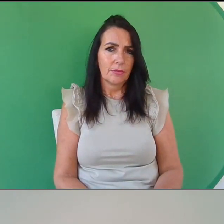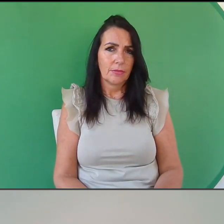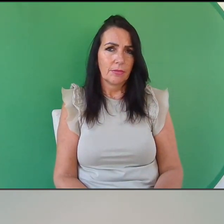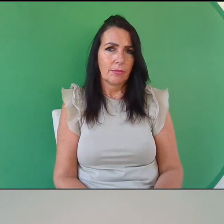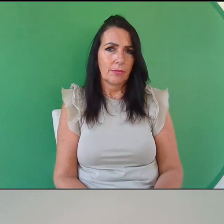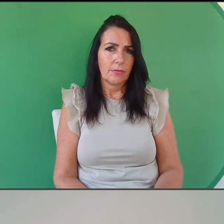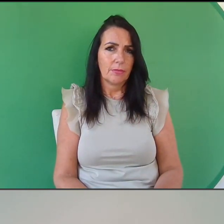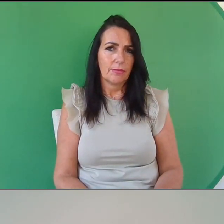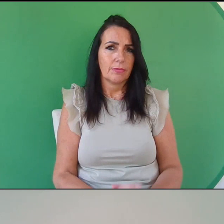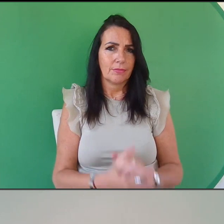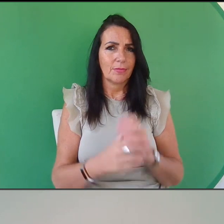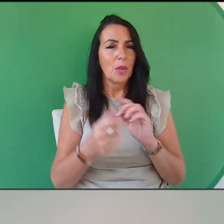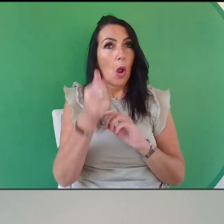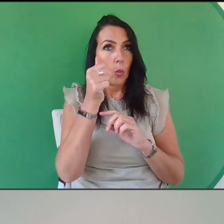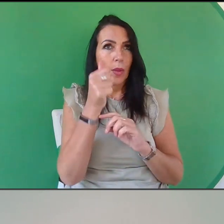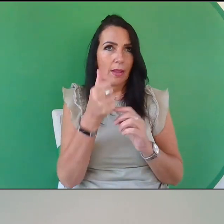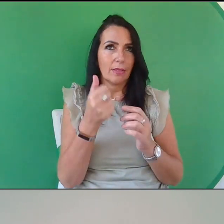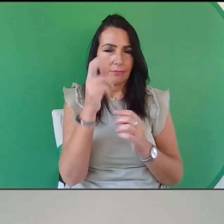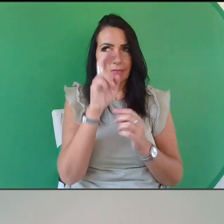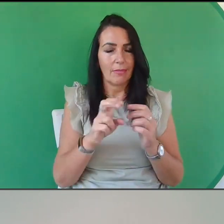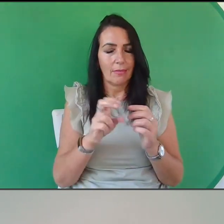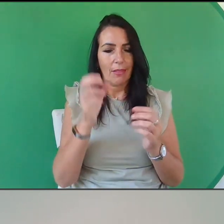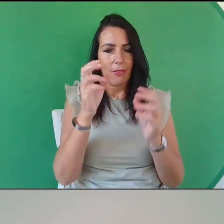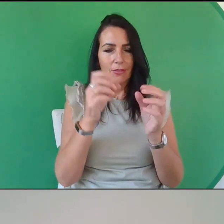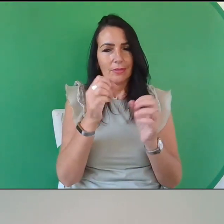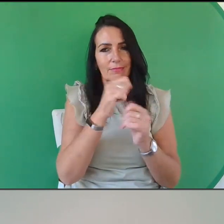of our energy costs?